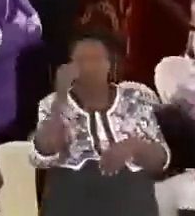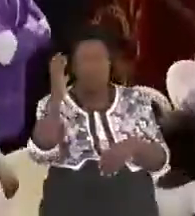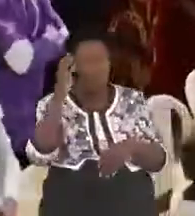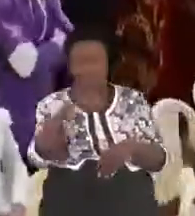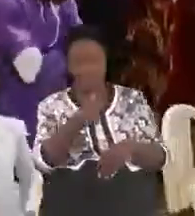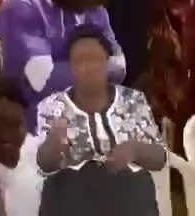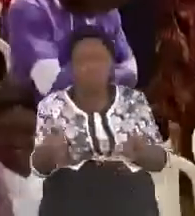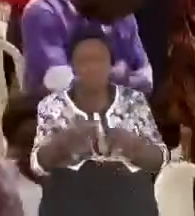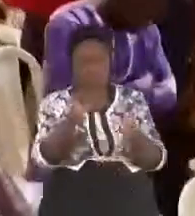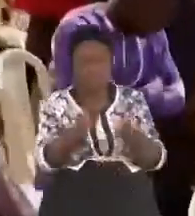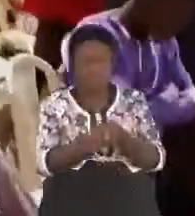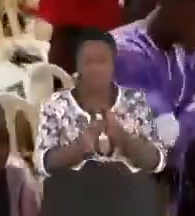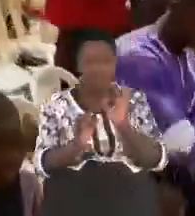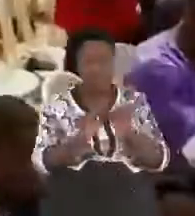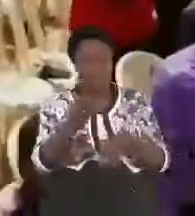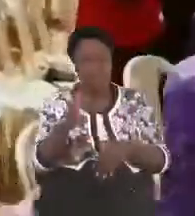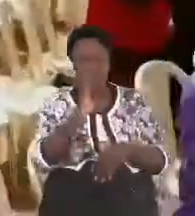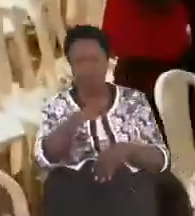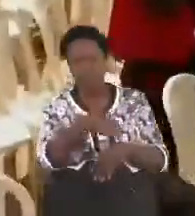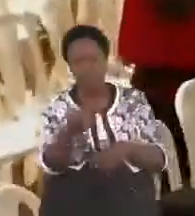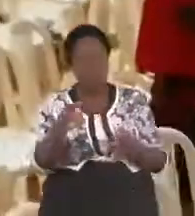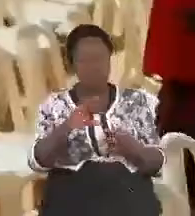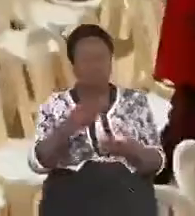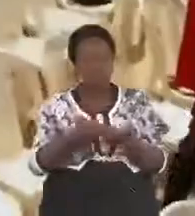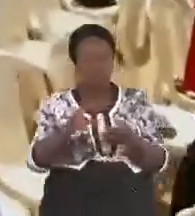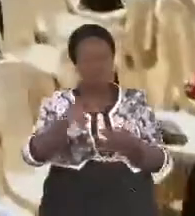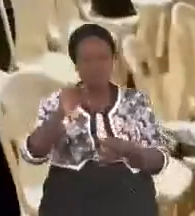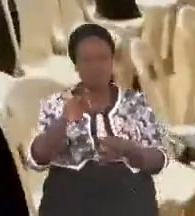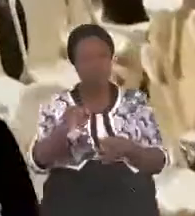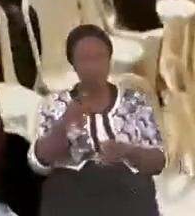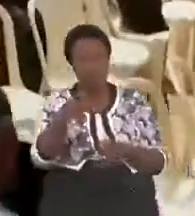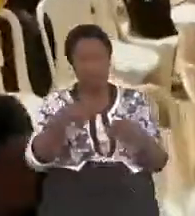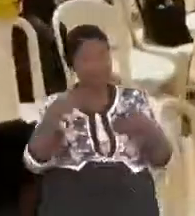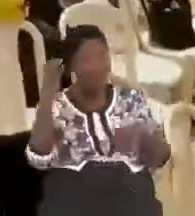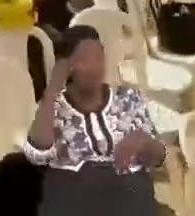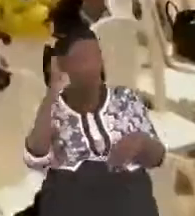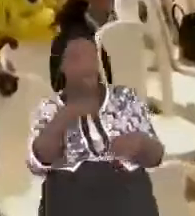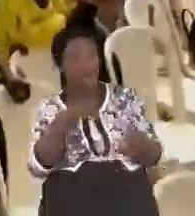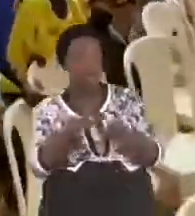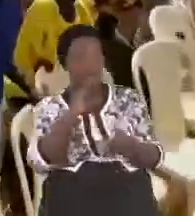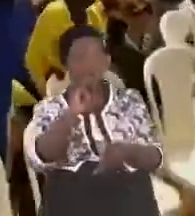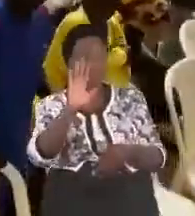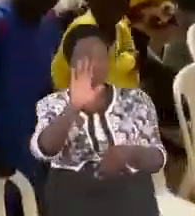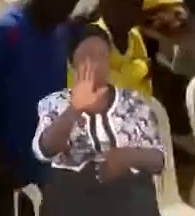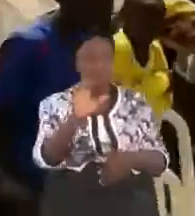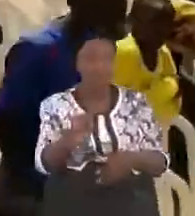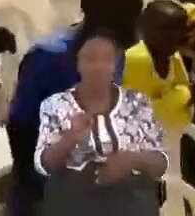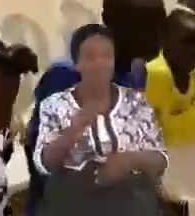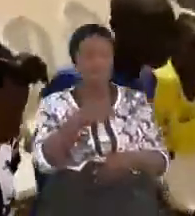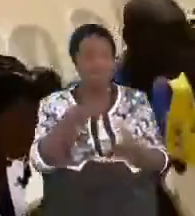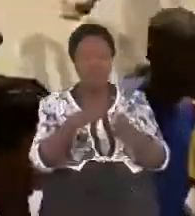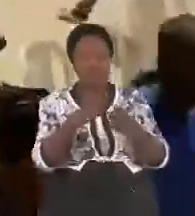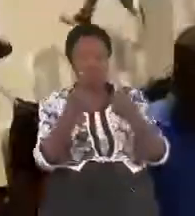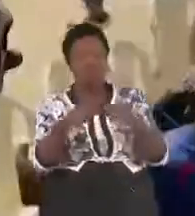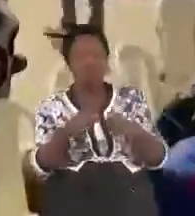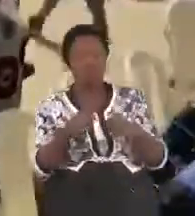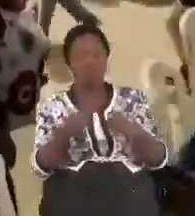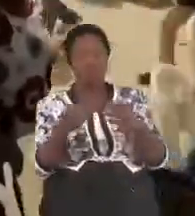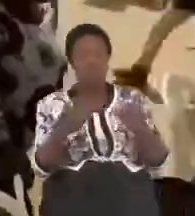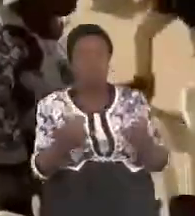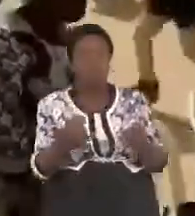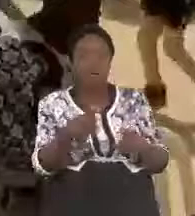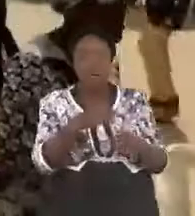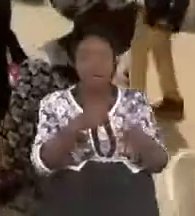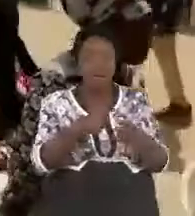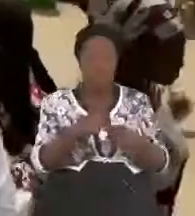heard, and it's yours. And then it comes away. And it says, it takes condemnation away from